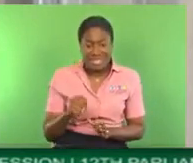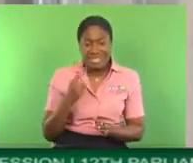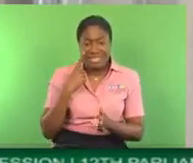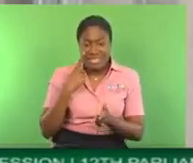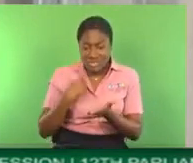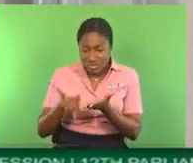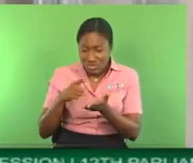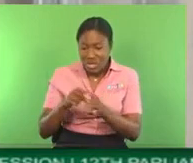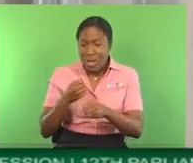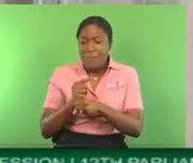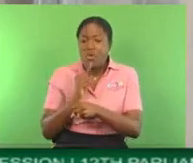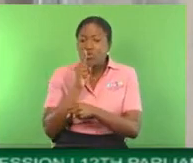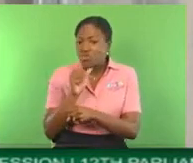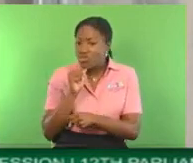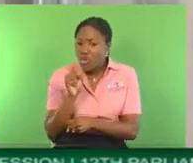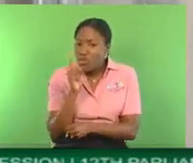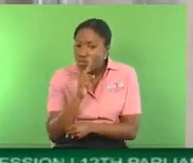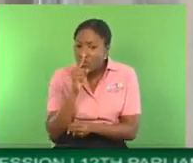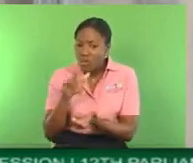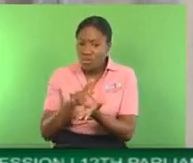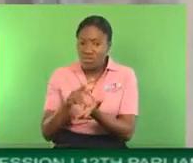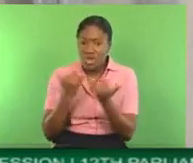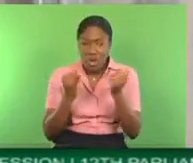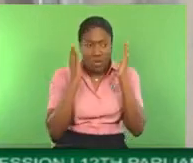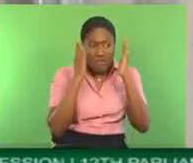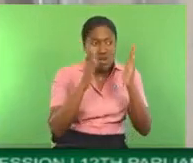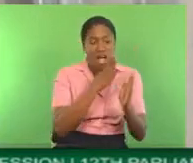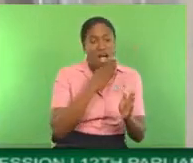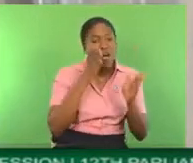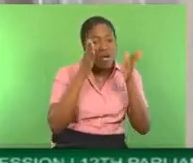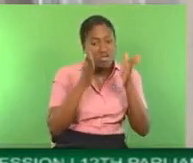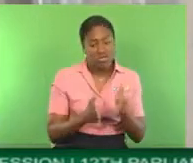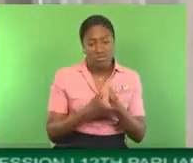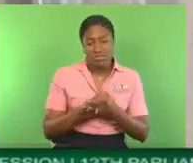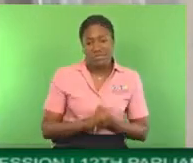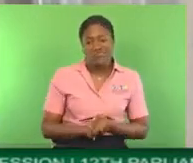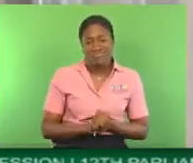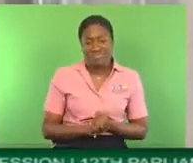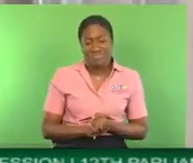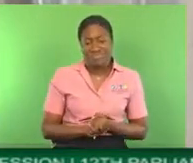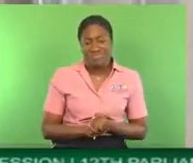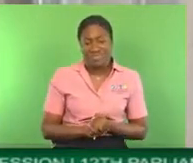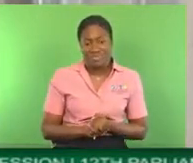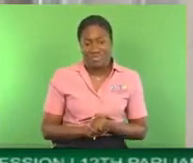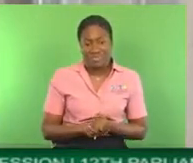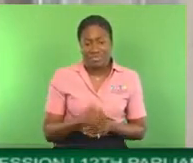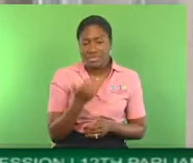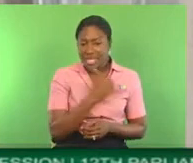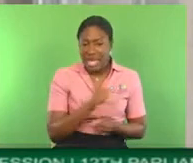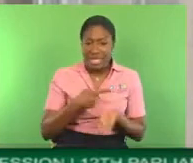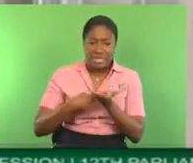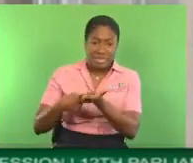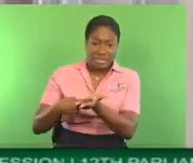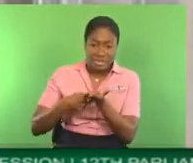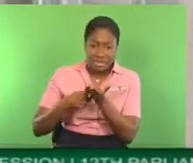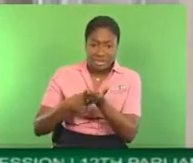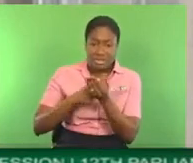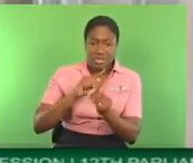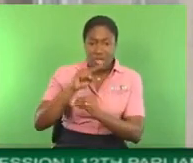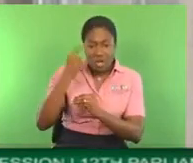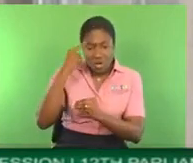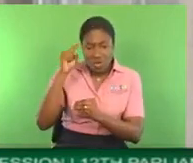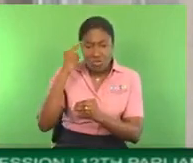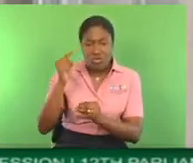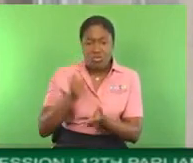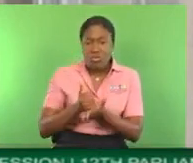done. Now I will focus on agriculture, move away from health. Madam Speaker, any discussion boosting the agricultural